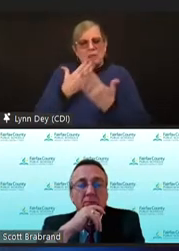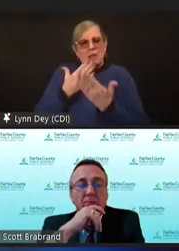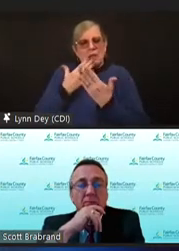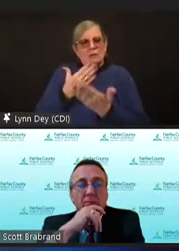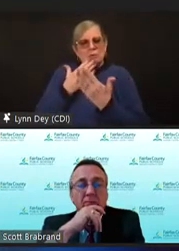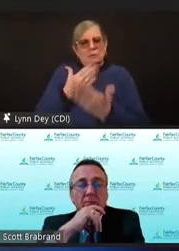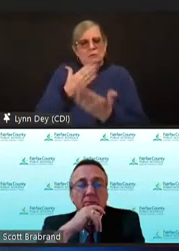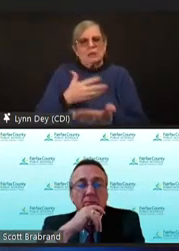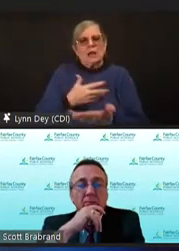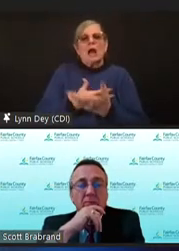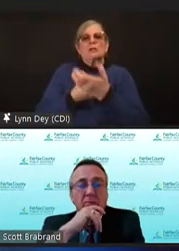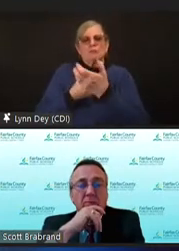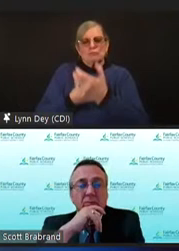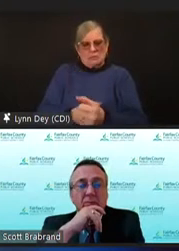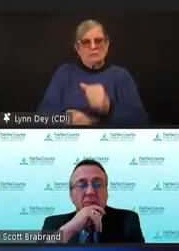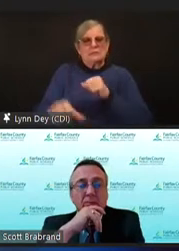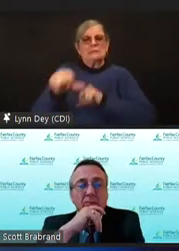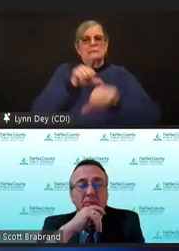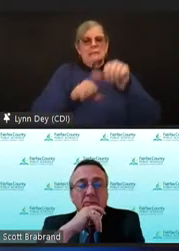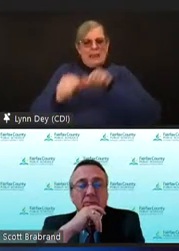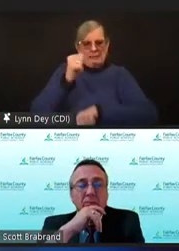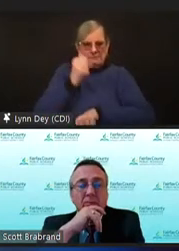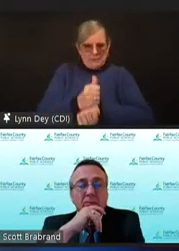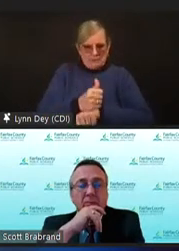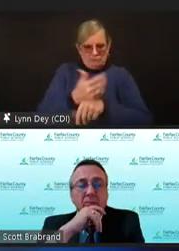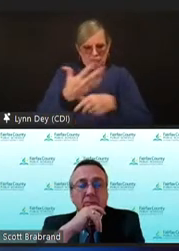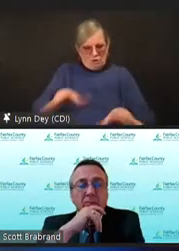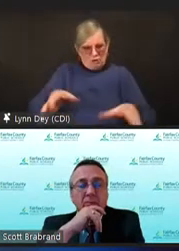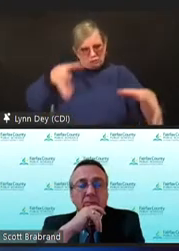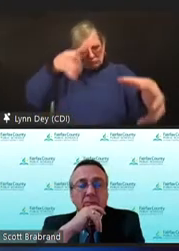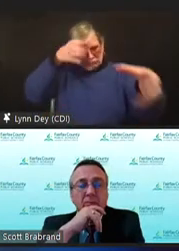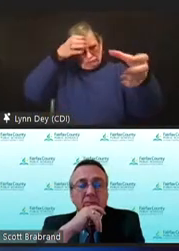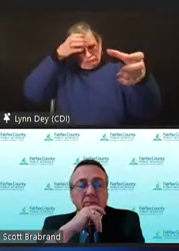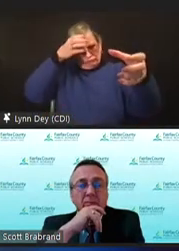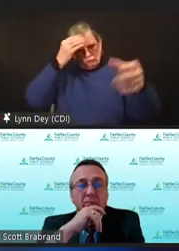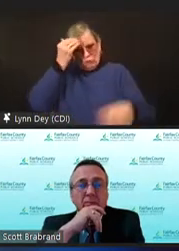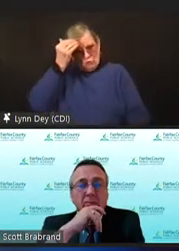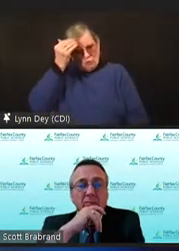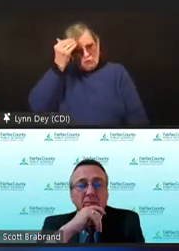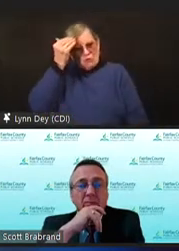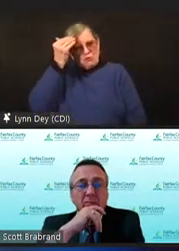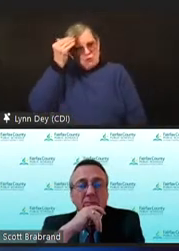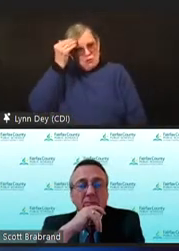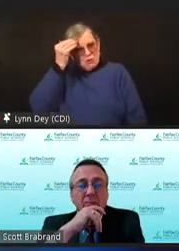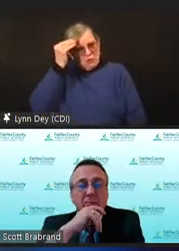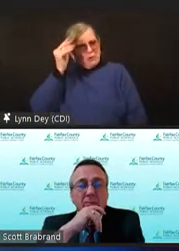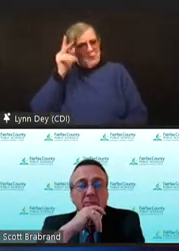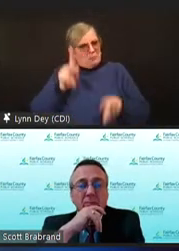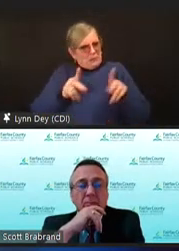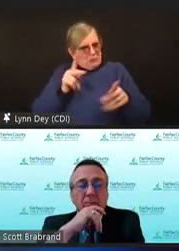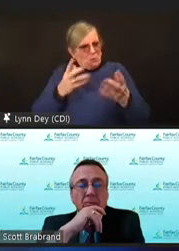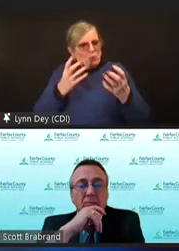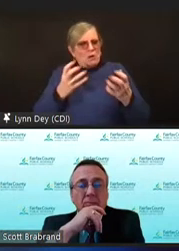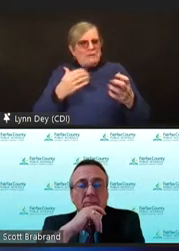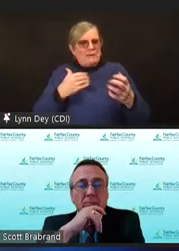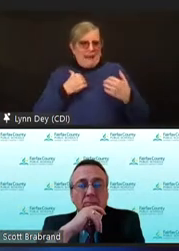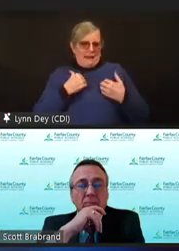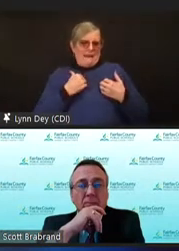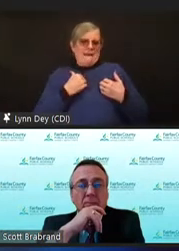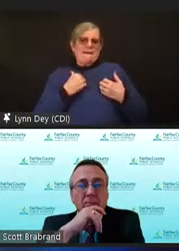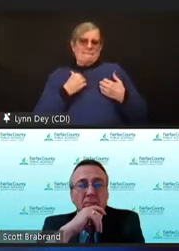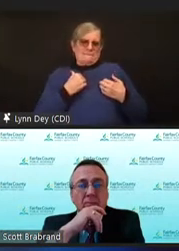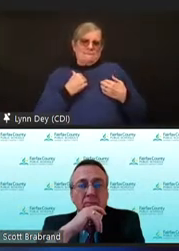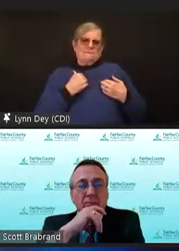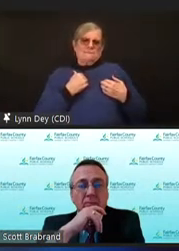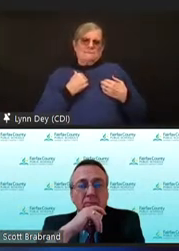know what they're doing. And I recognize people want to feel that they need to make a decision